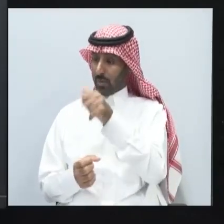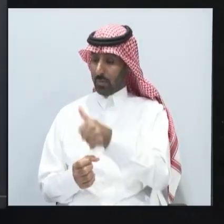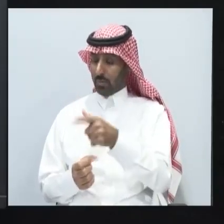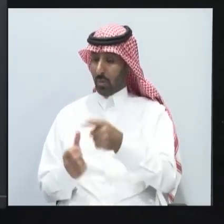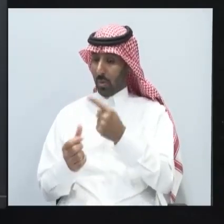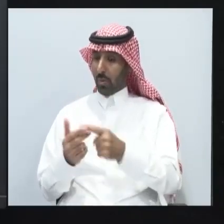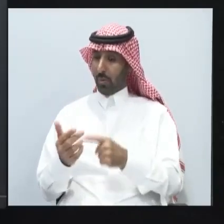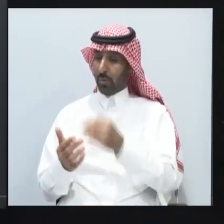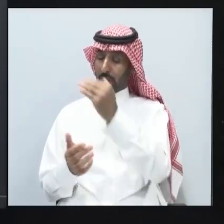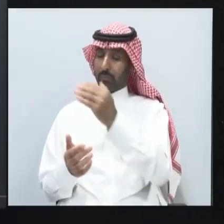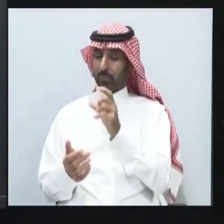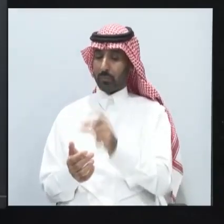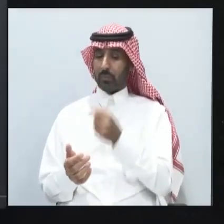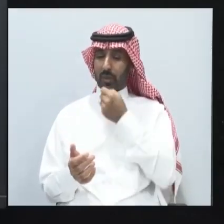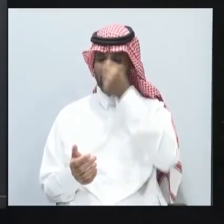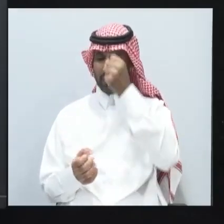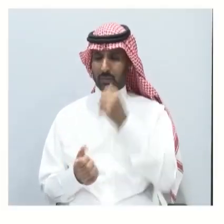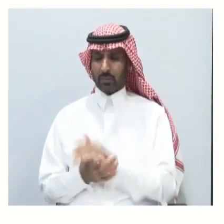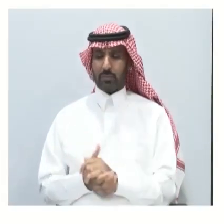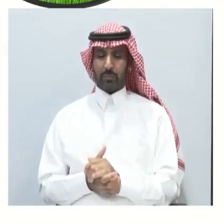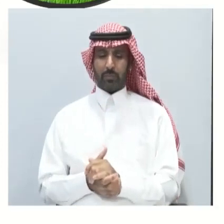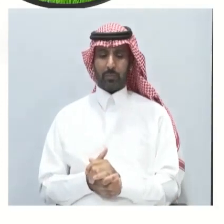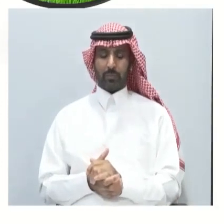person or his or her actions.